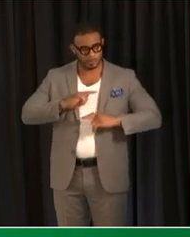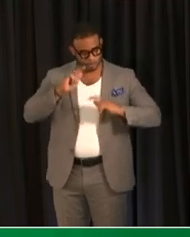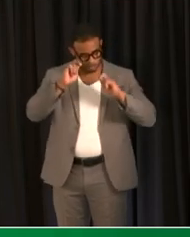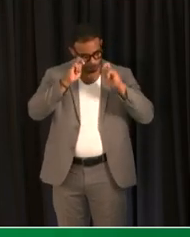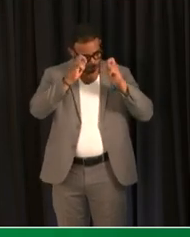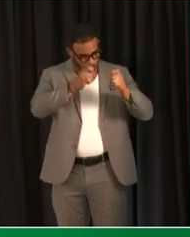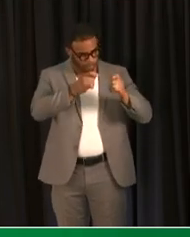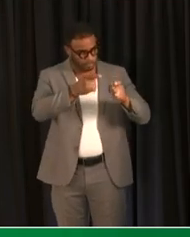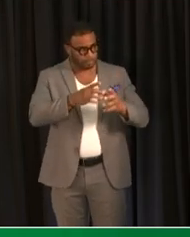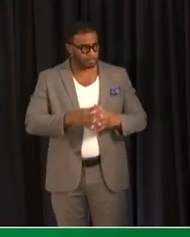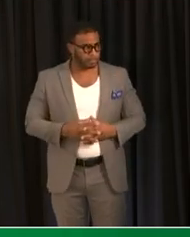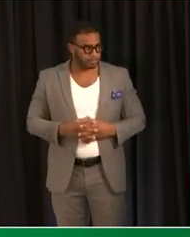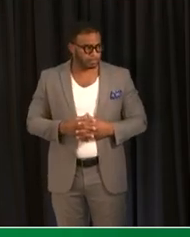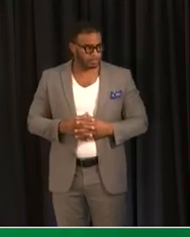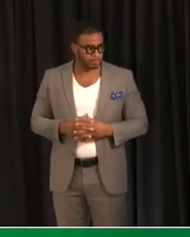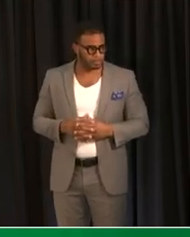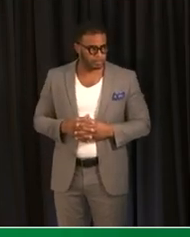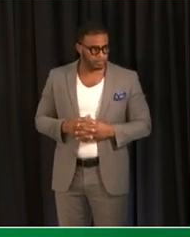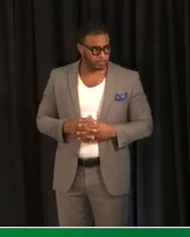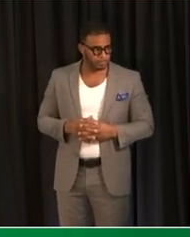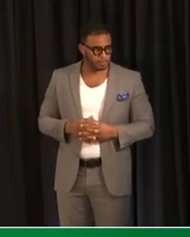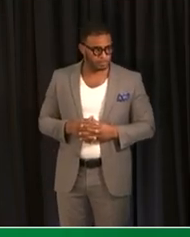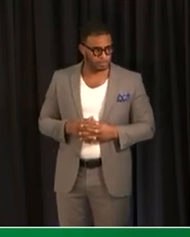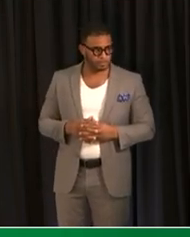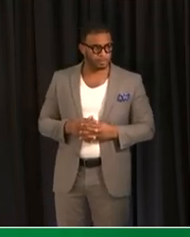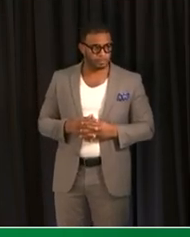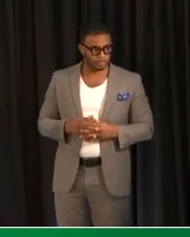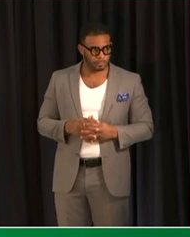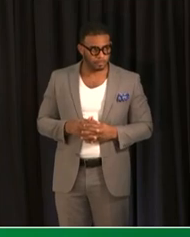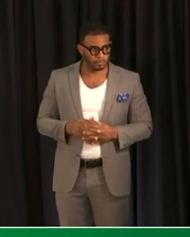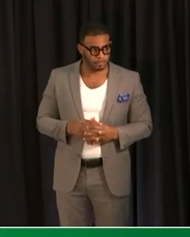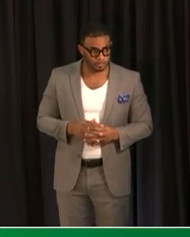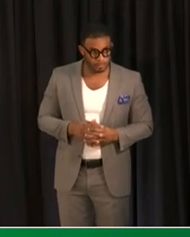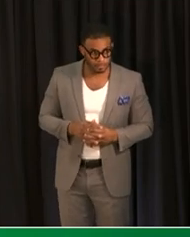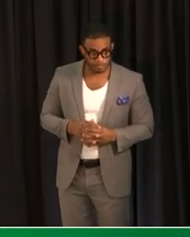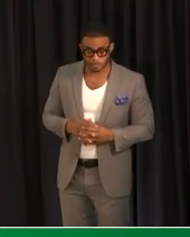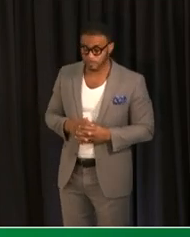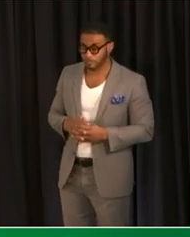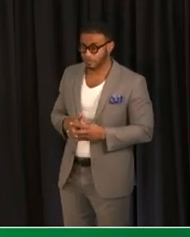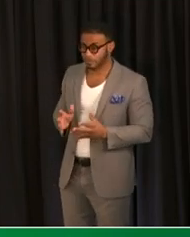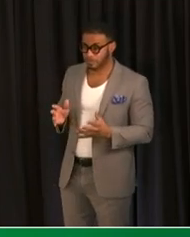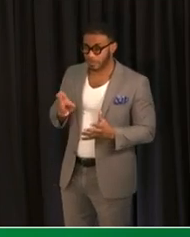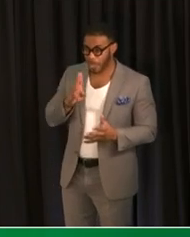so I'm going to kick it to her. Great. Councilmember Pinto?